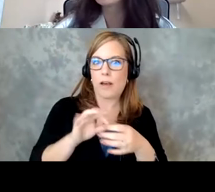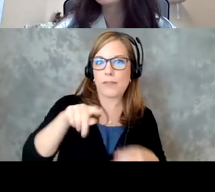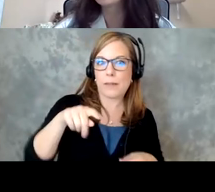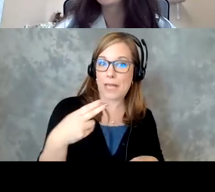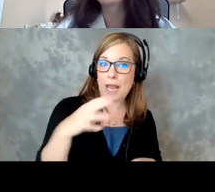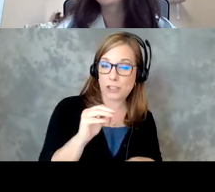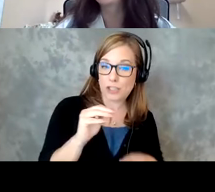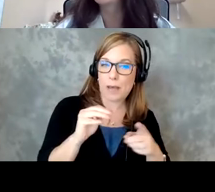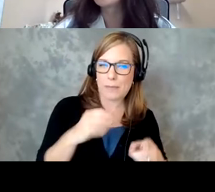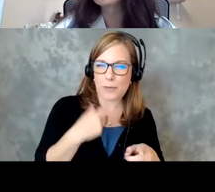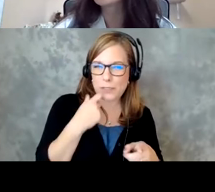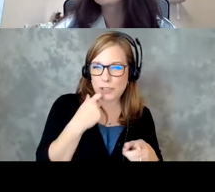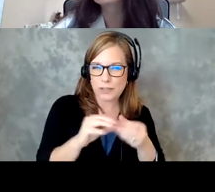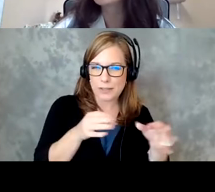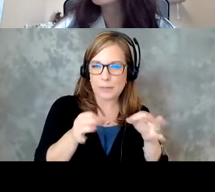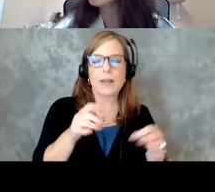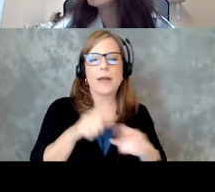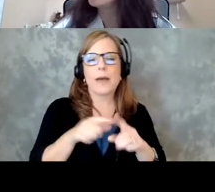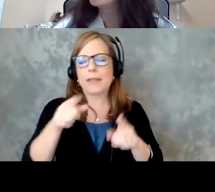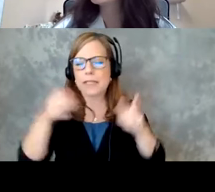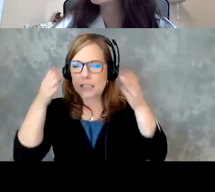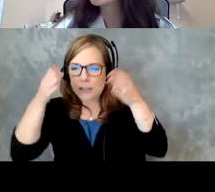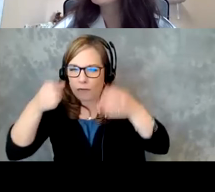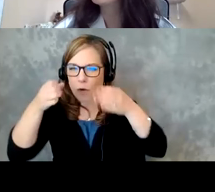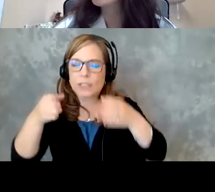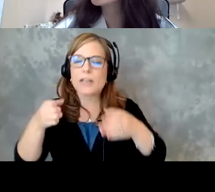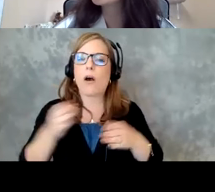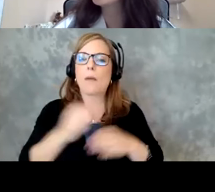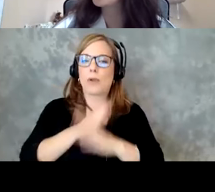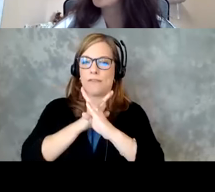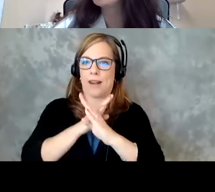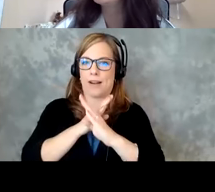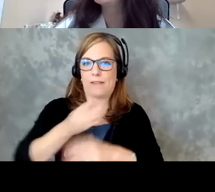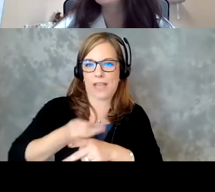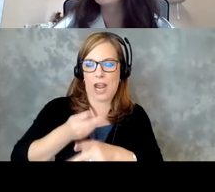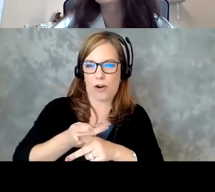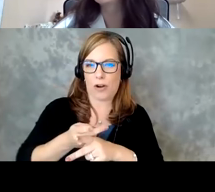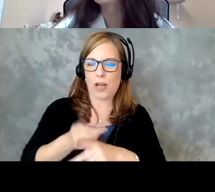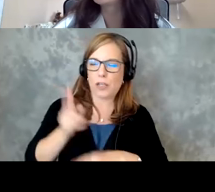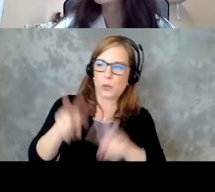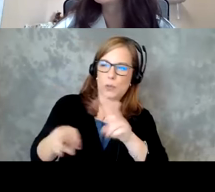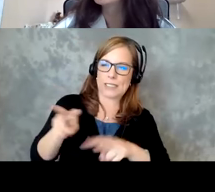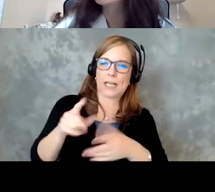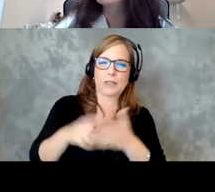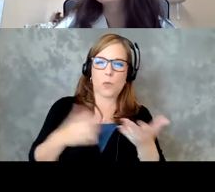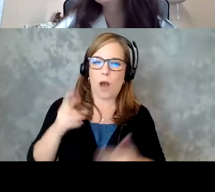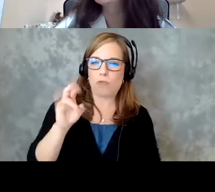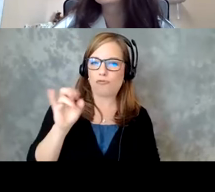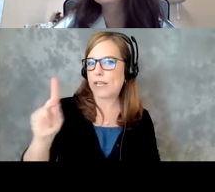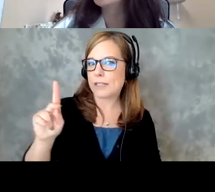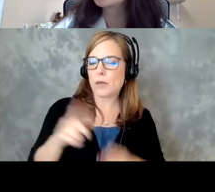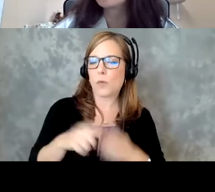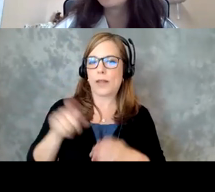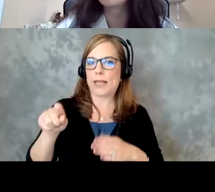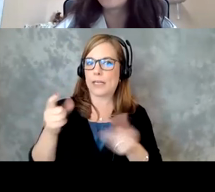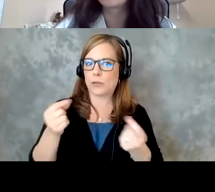means focusing on preventative care to keep members healthy, assessing member risks and what they need to do on an ongoing basis,